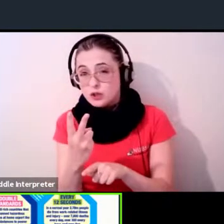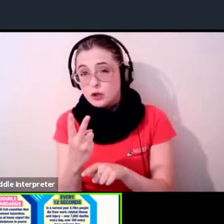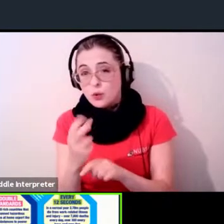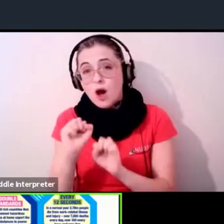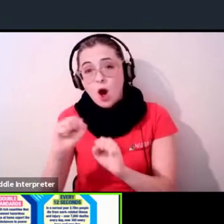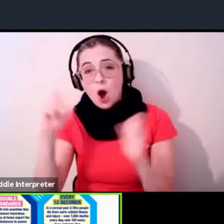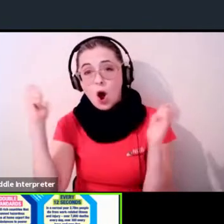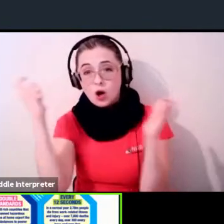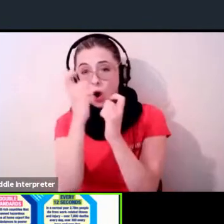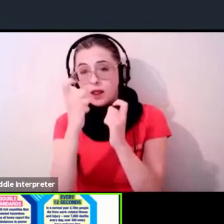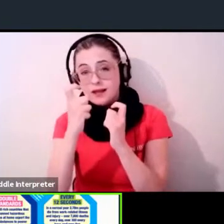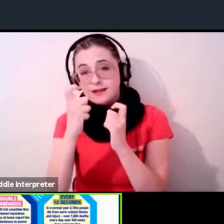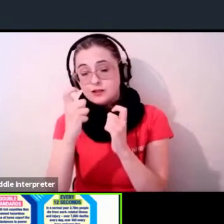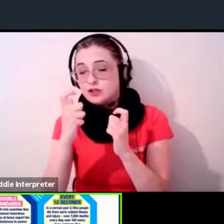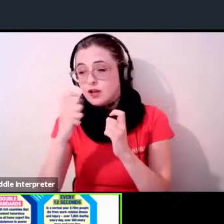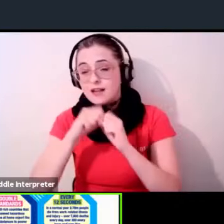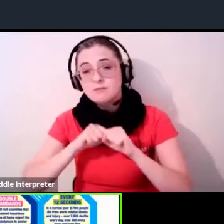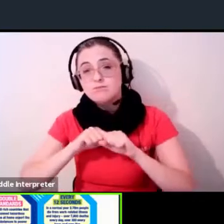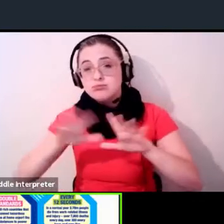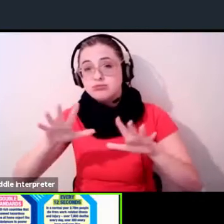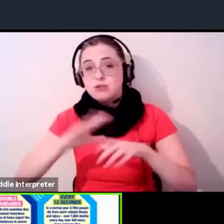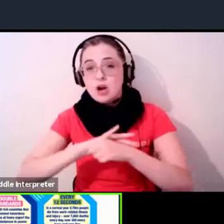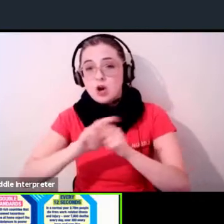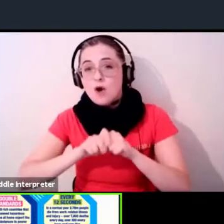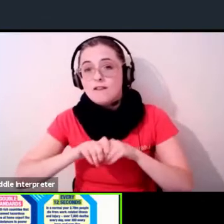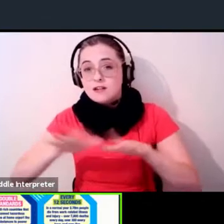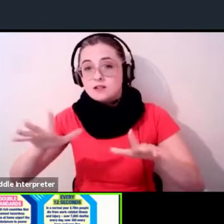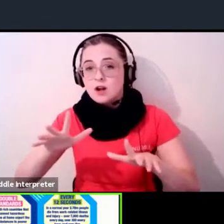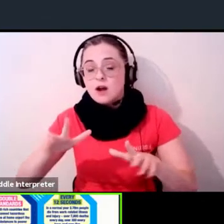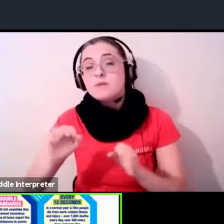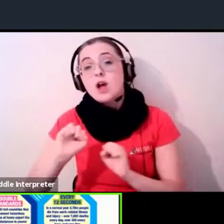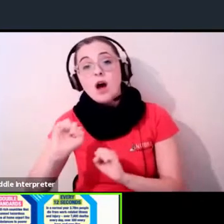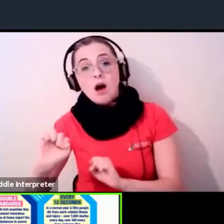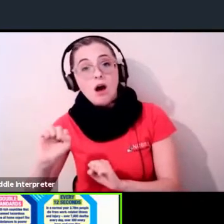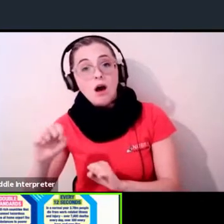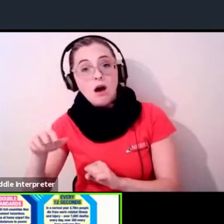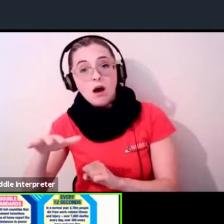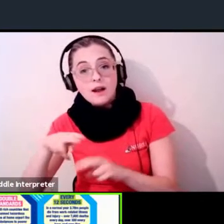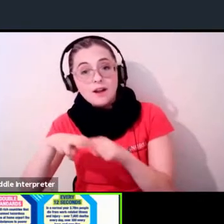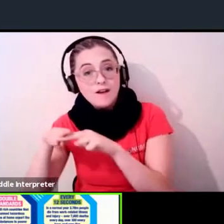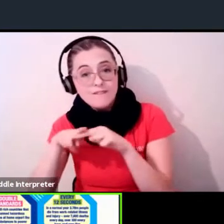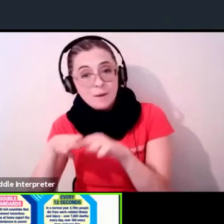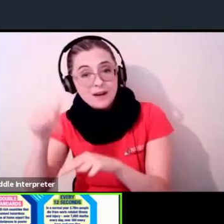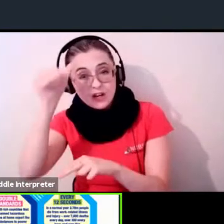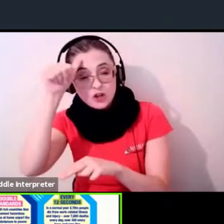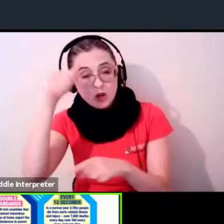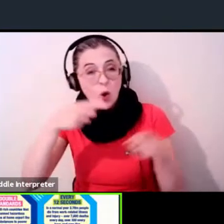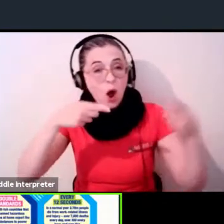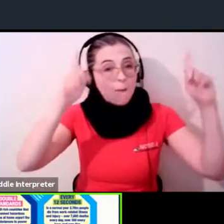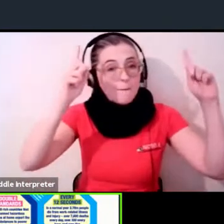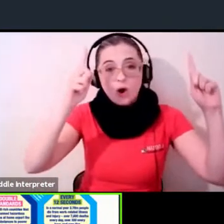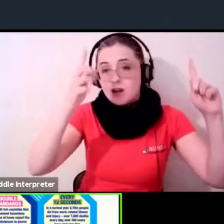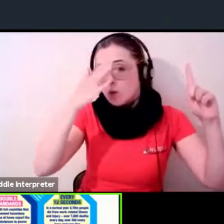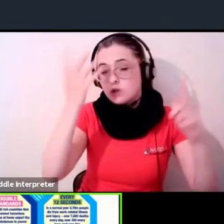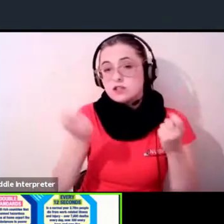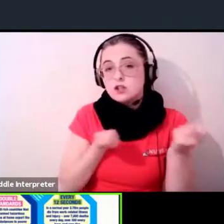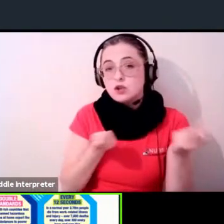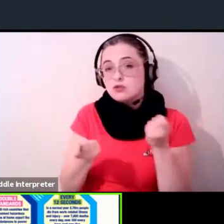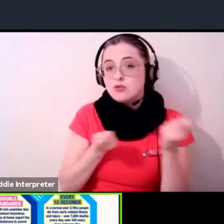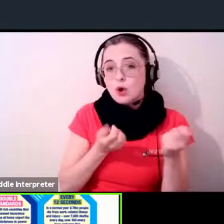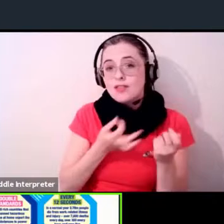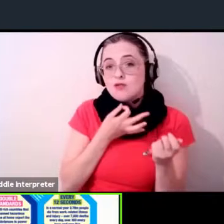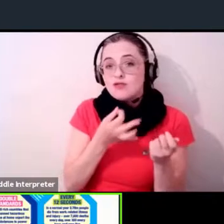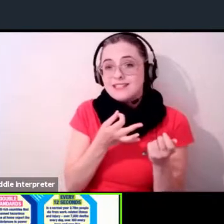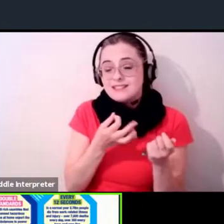January. She and her family knew that her employer wasn't controlling the risks to her and her colleagues' health, but she was too worried about how